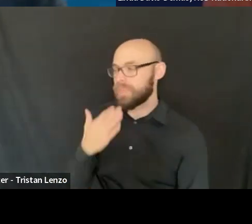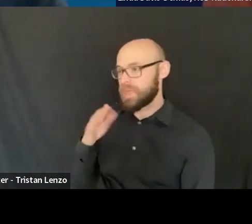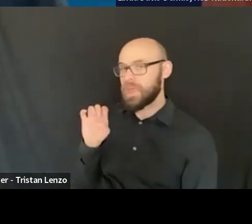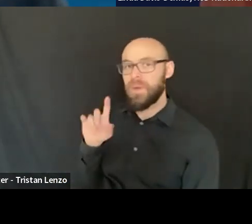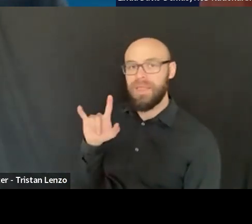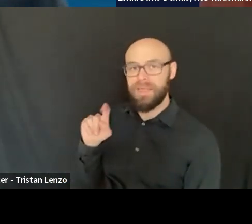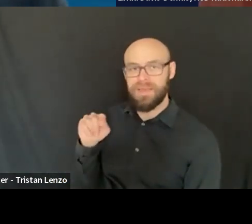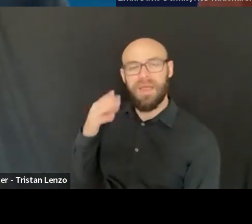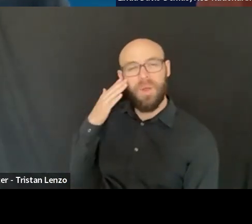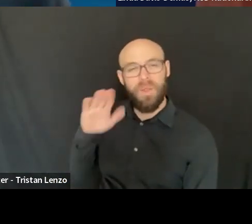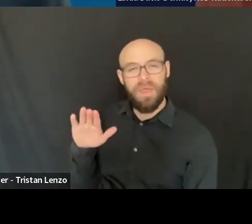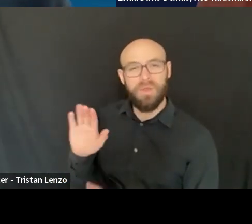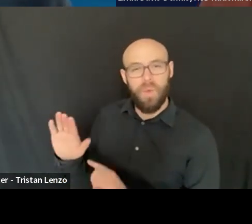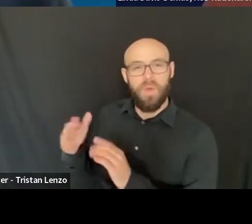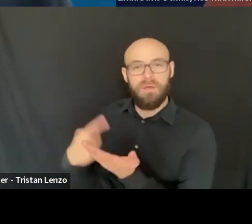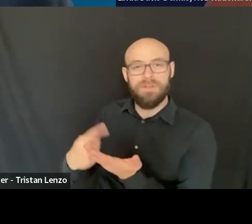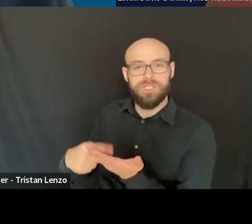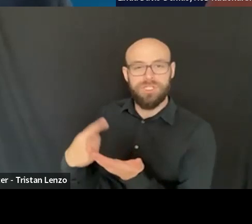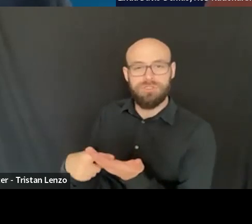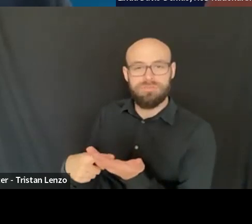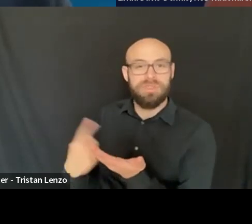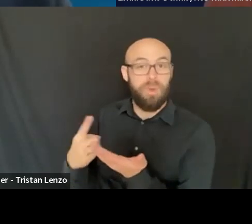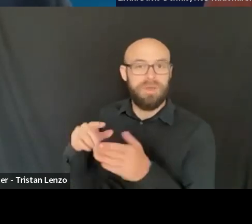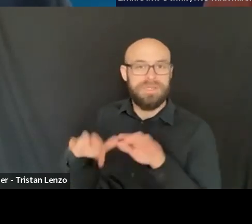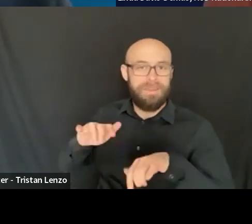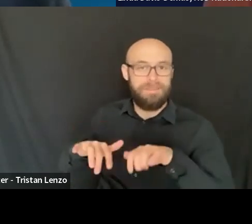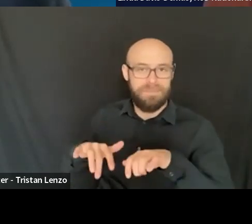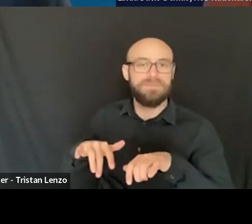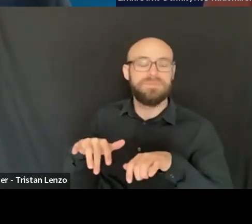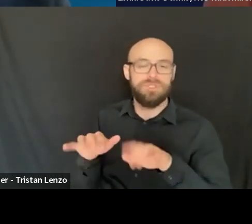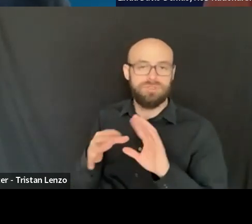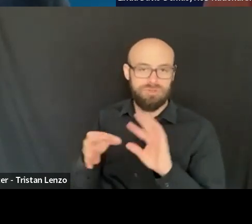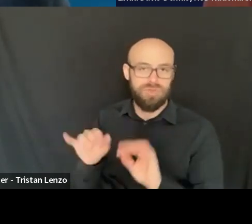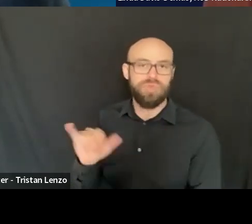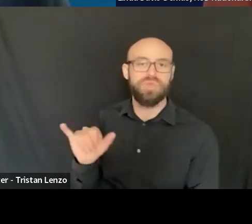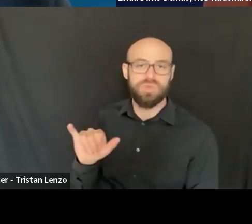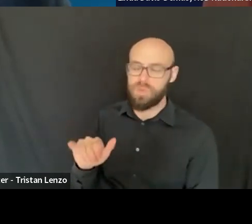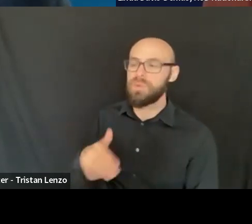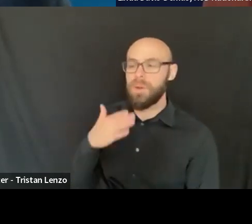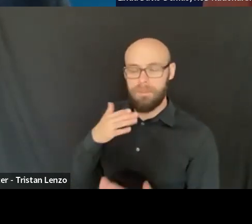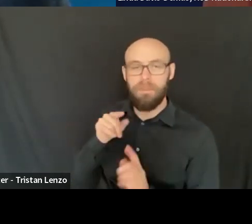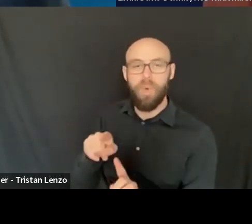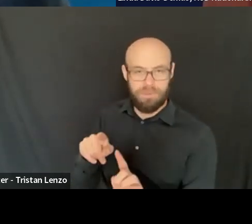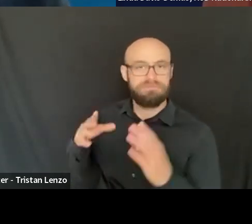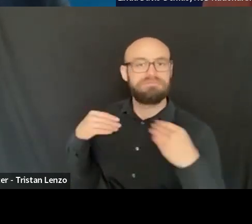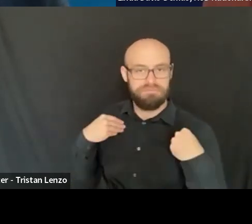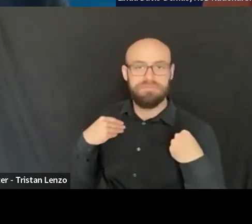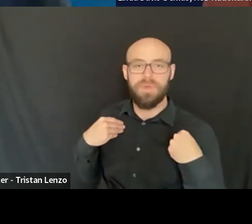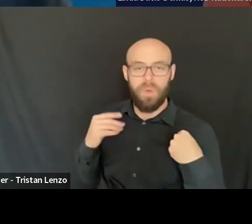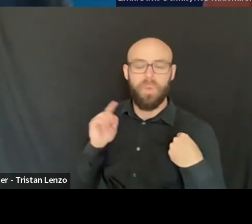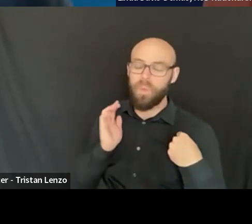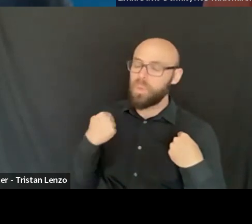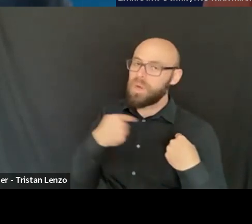conversation that point was made in the chat box as well. So well taken. The point is well taken. And we are working on that, as well